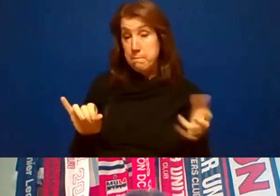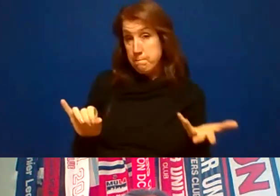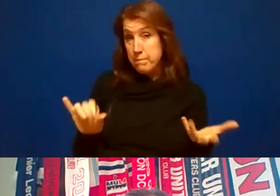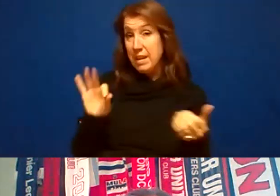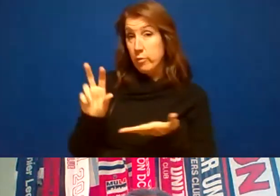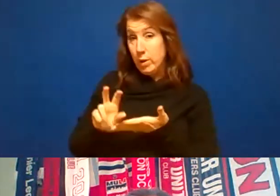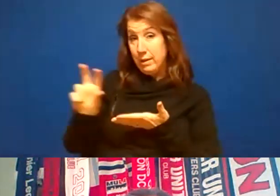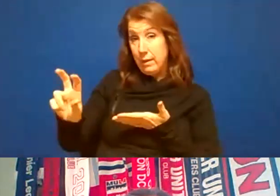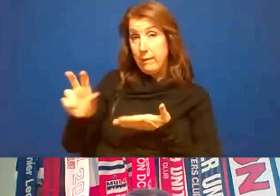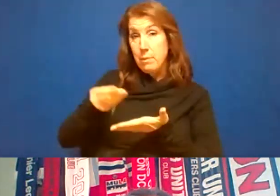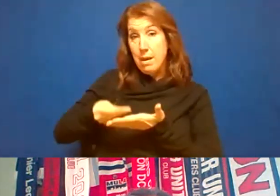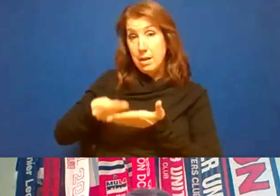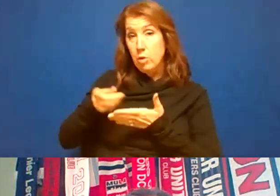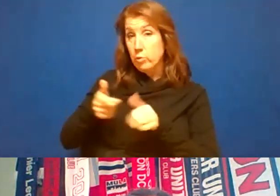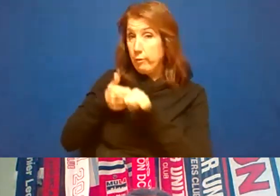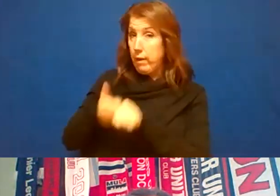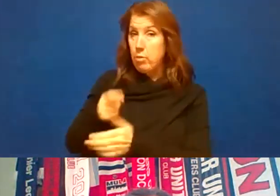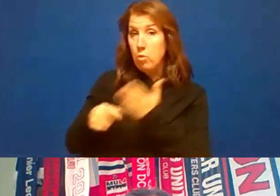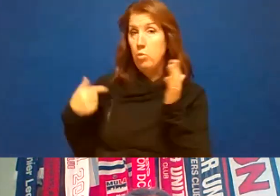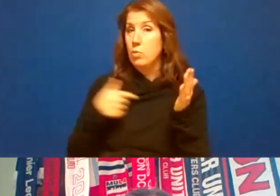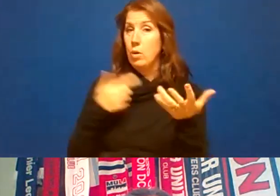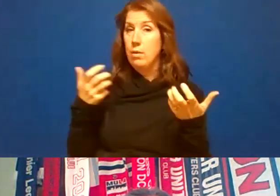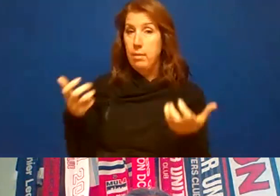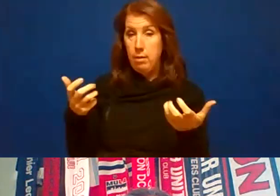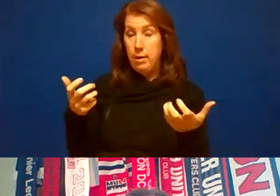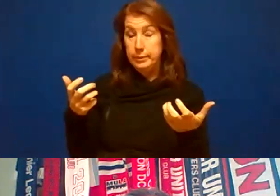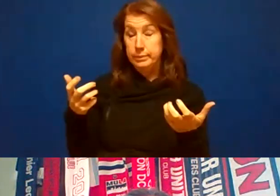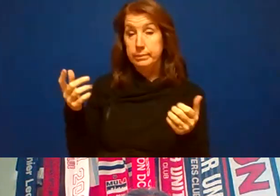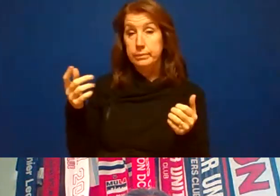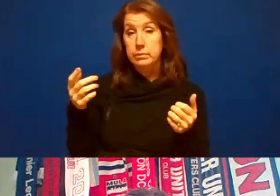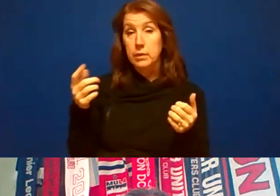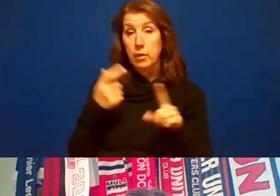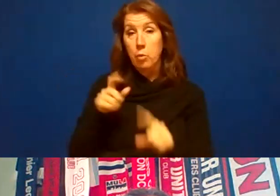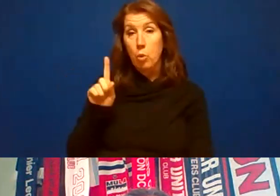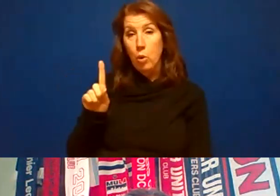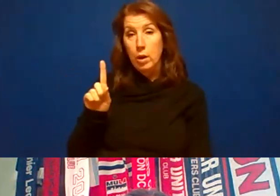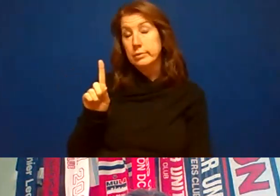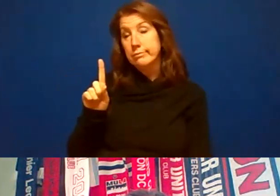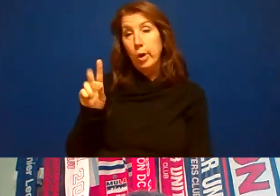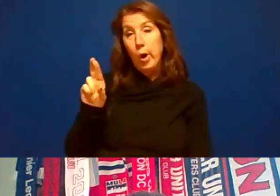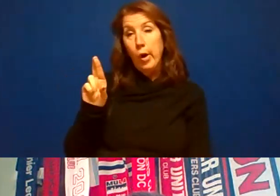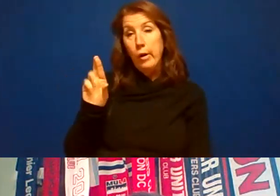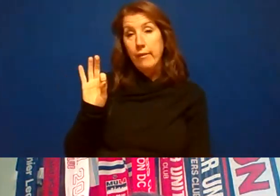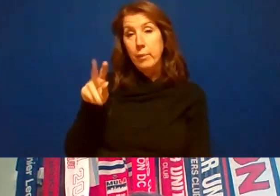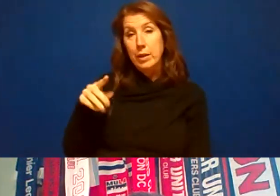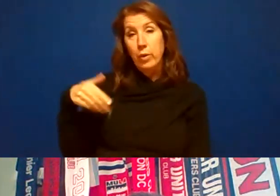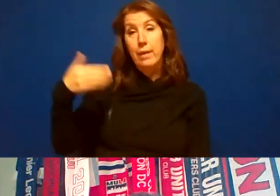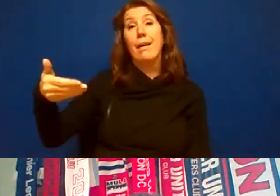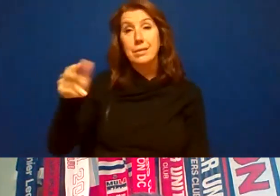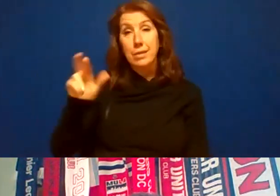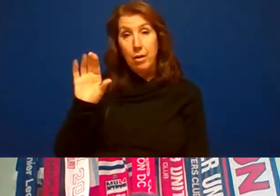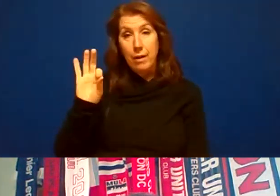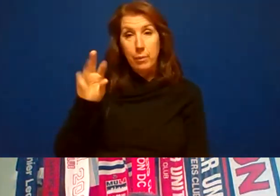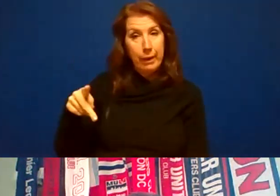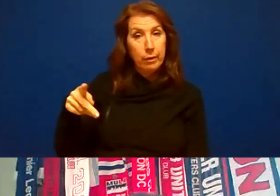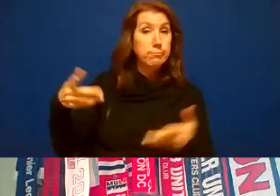you money, it may be, that this is something you have to do from one RFP to the next or something, but essentially they have